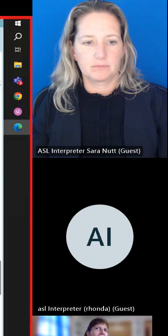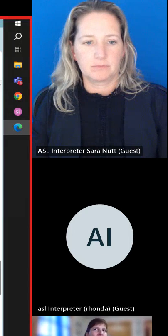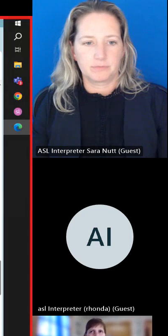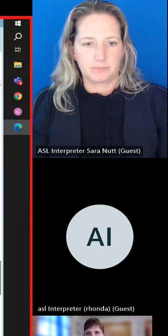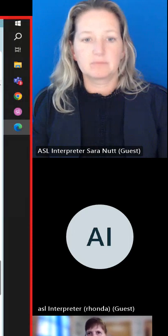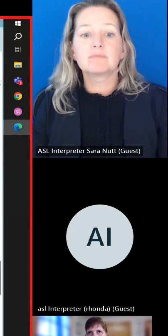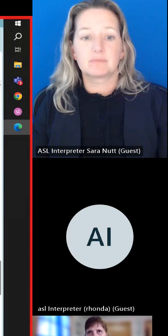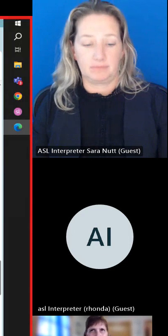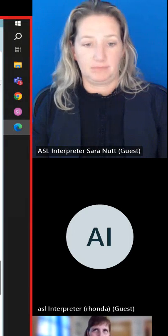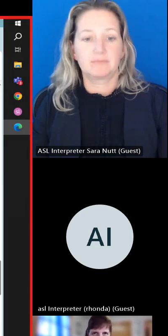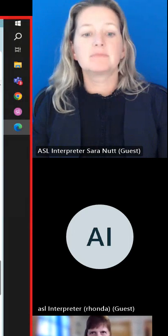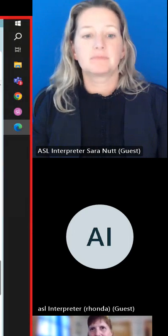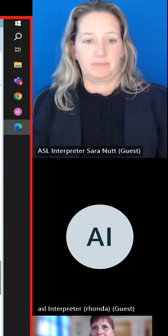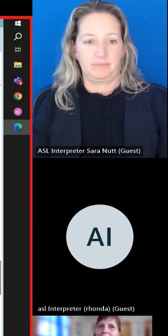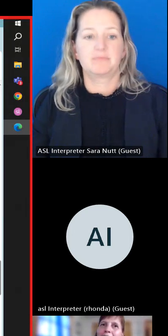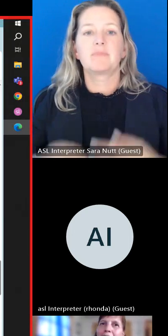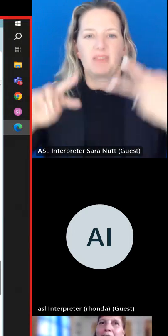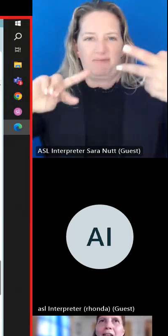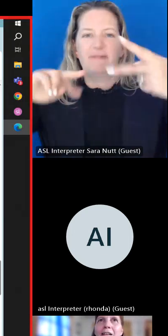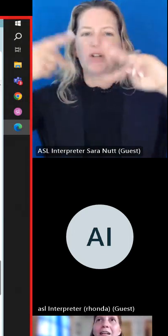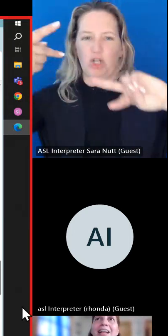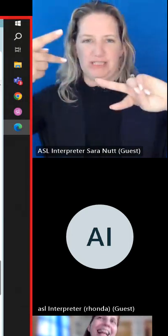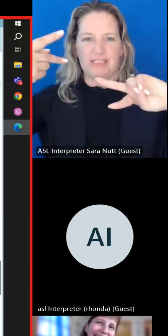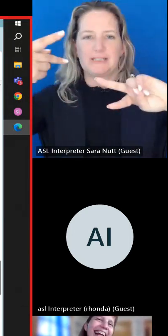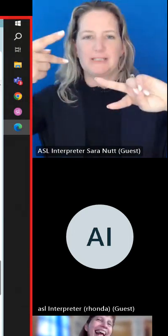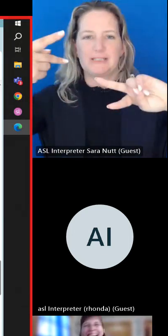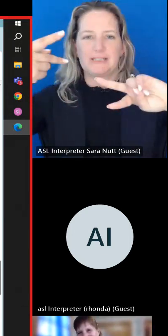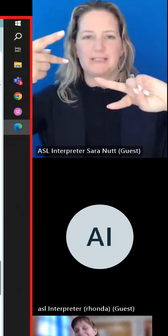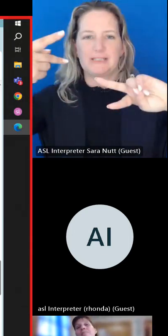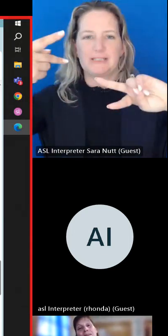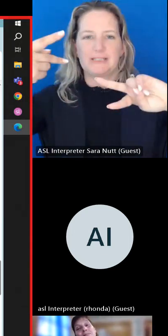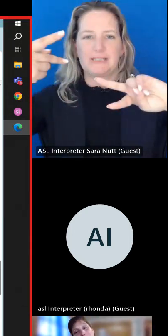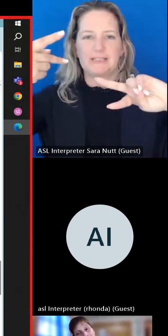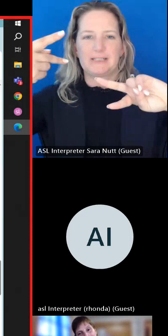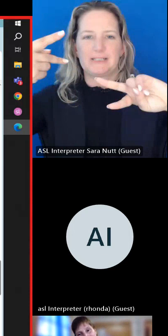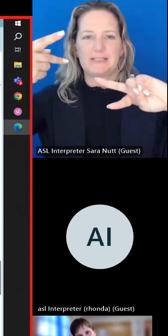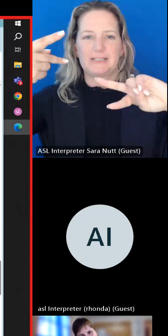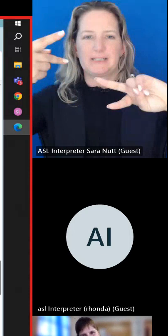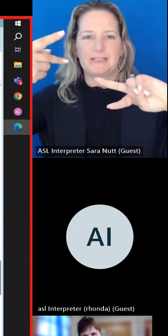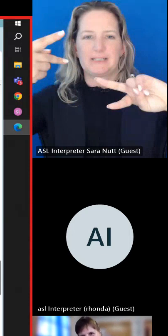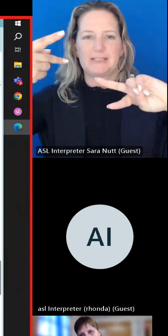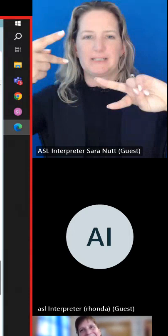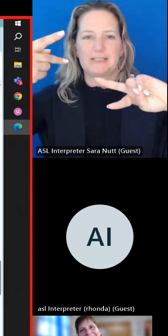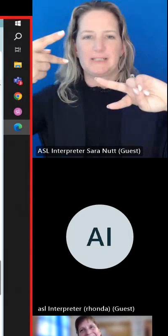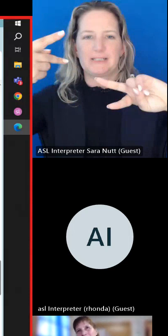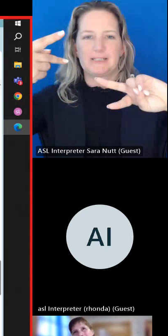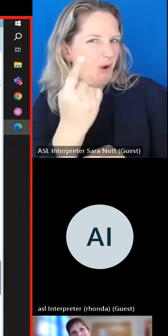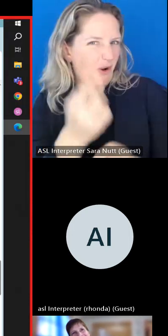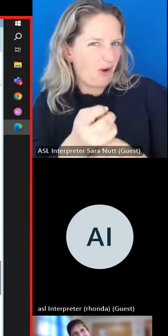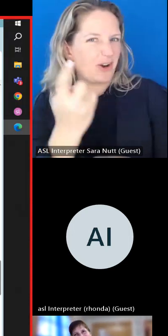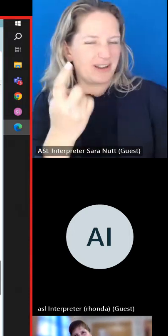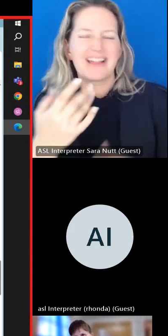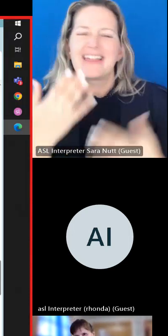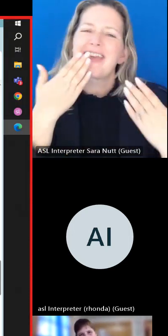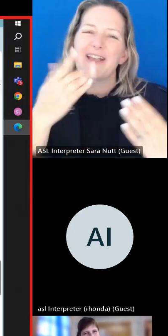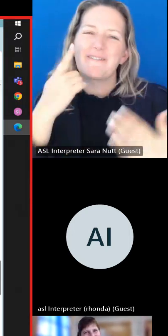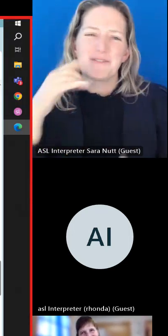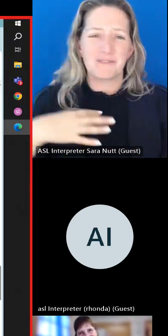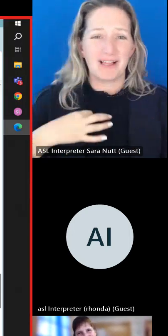you actually had these two reversed. Oh, okay. But it was a hard one, and thank you for